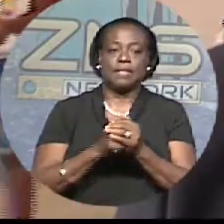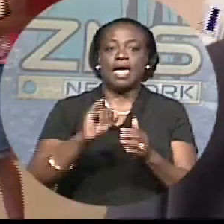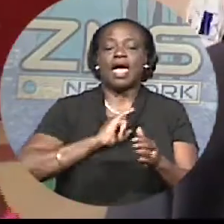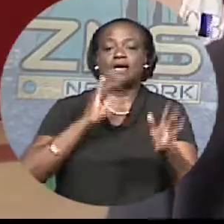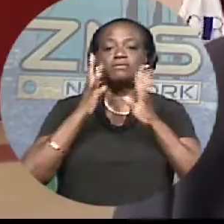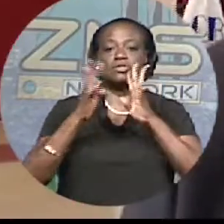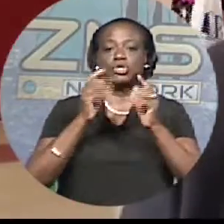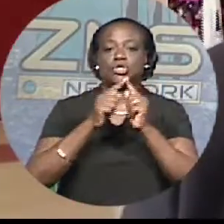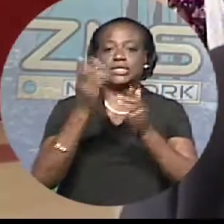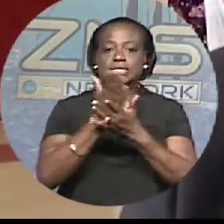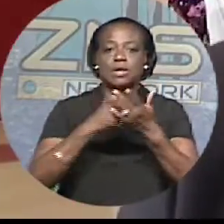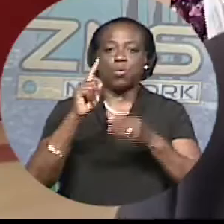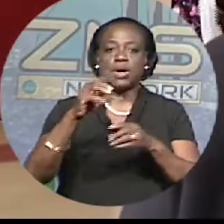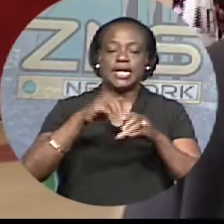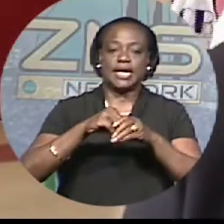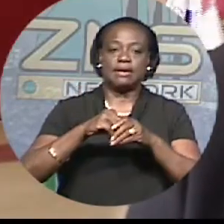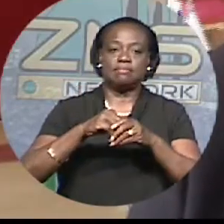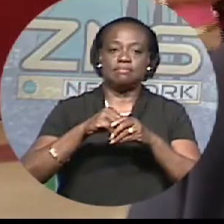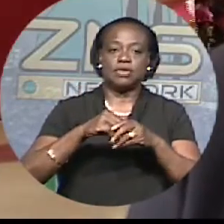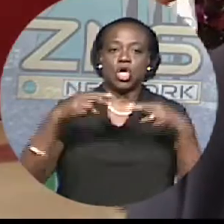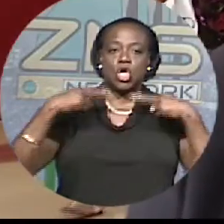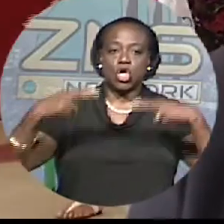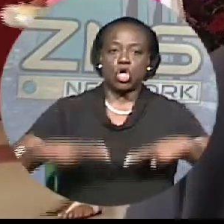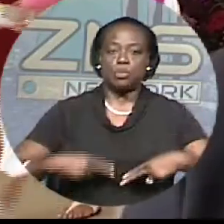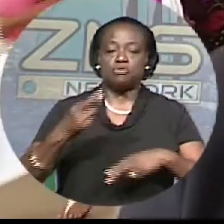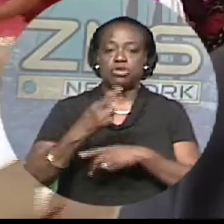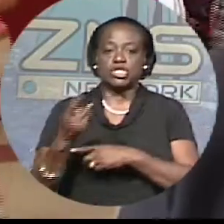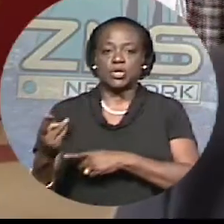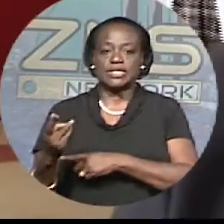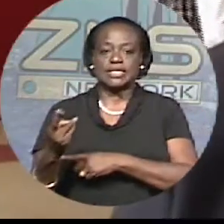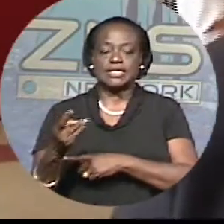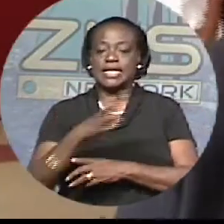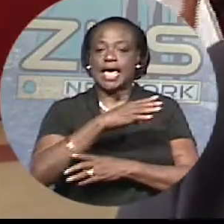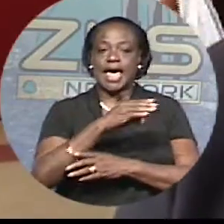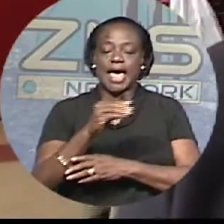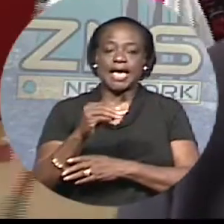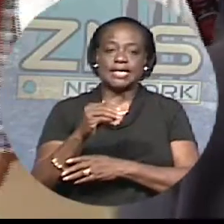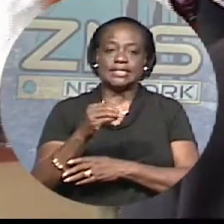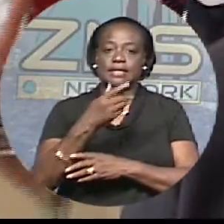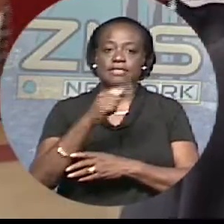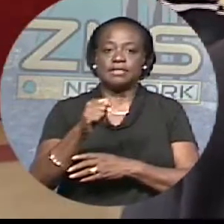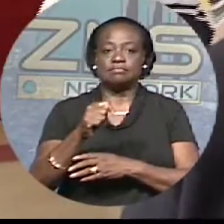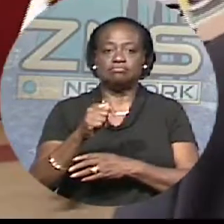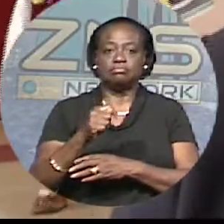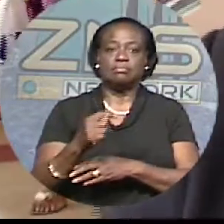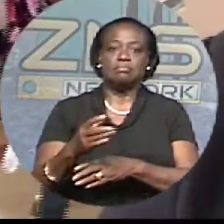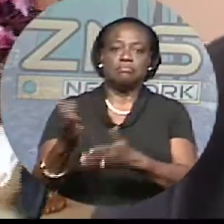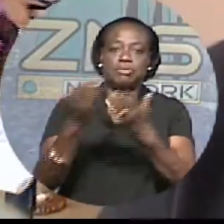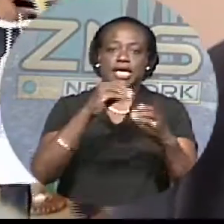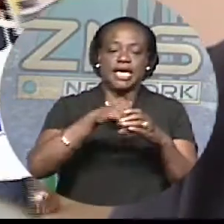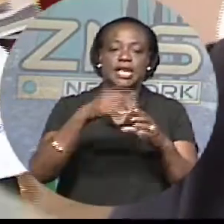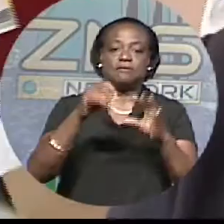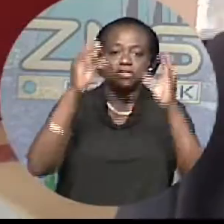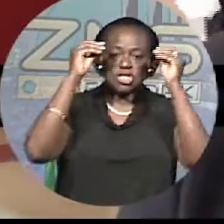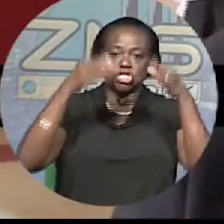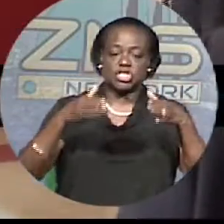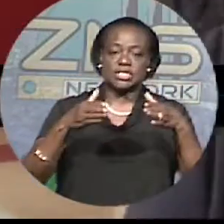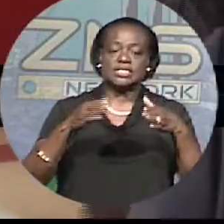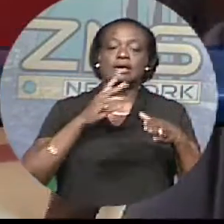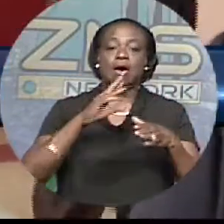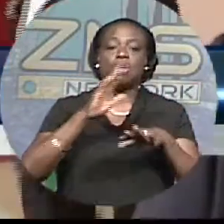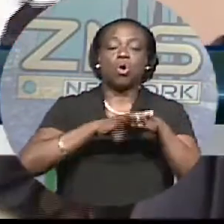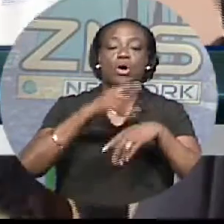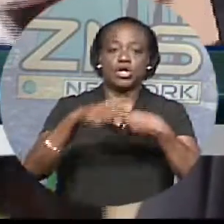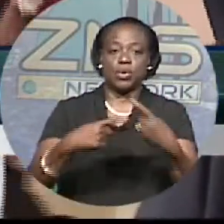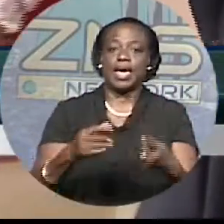to someone in Human Resources, and so the employment and recruitment of teachers is ongoing. Now, I